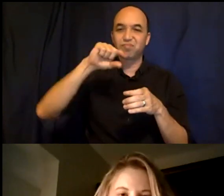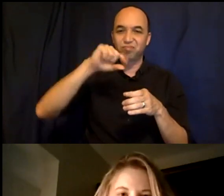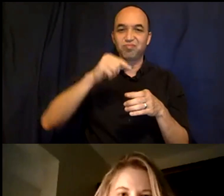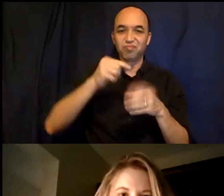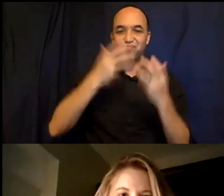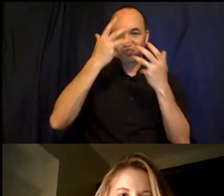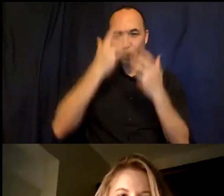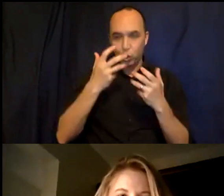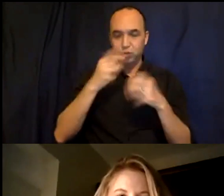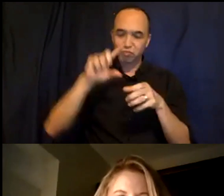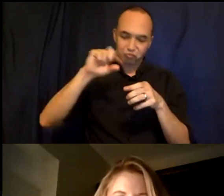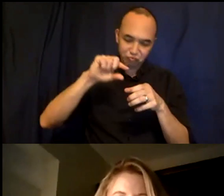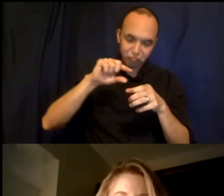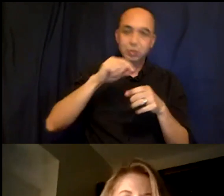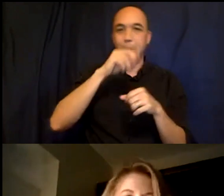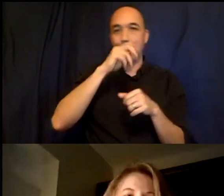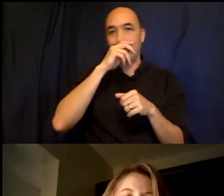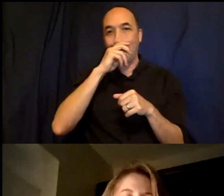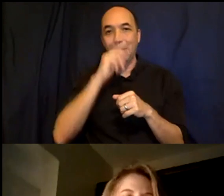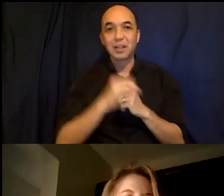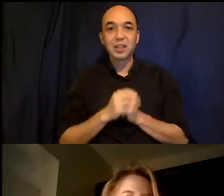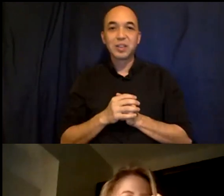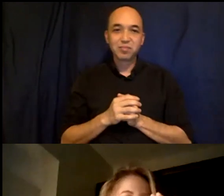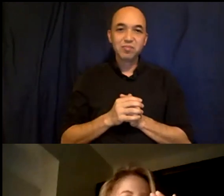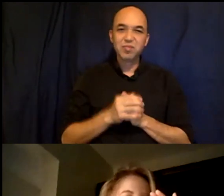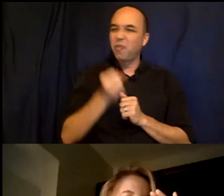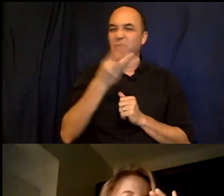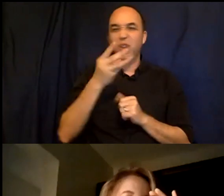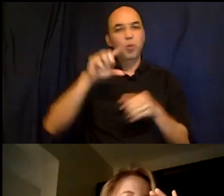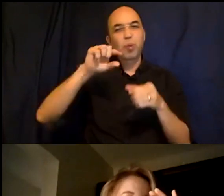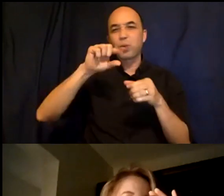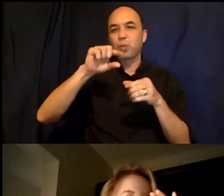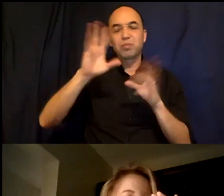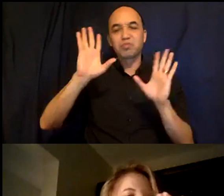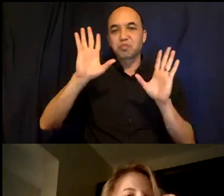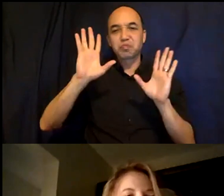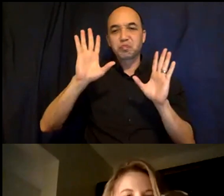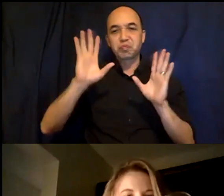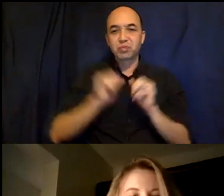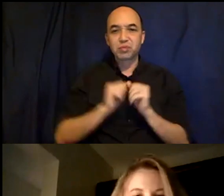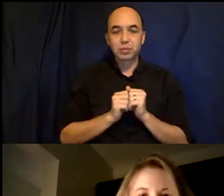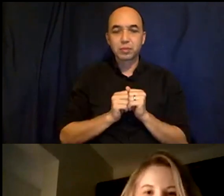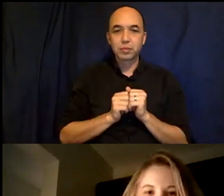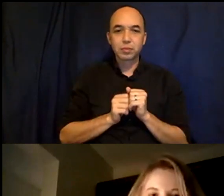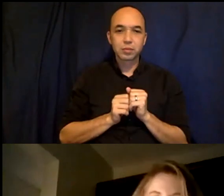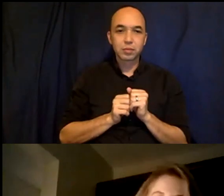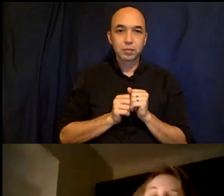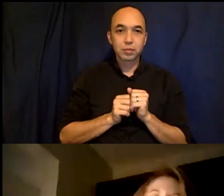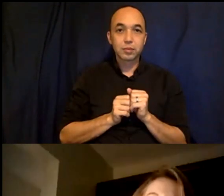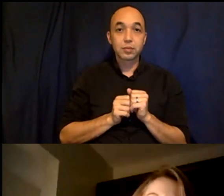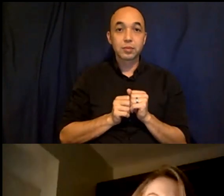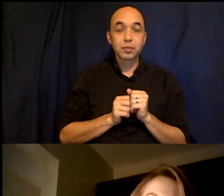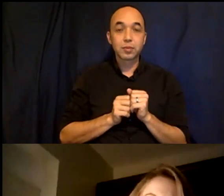bloody festivities, I'm just gonna add a few drops of red food coloring. I would